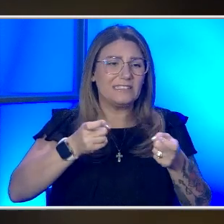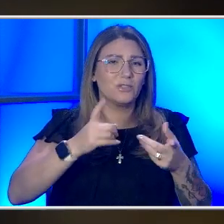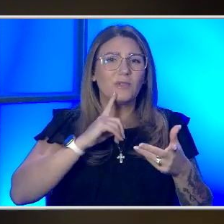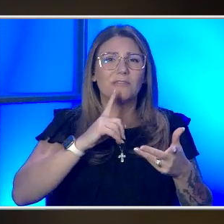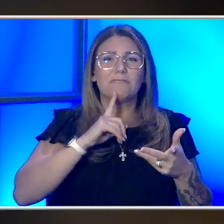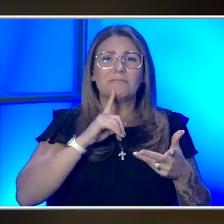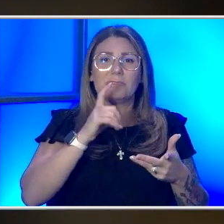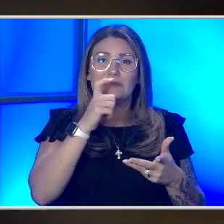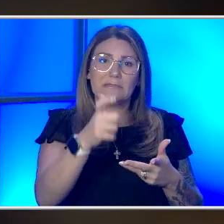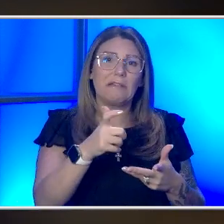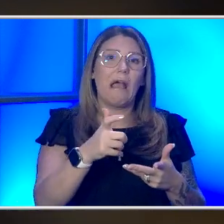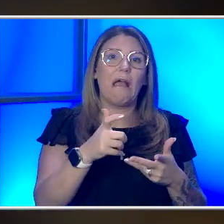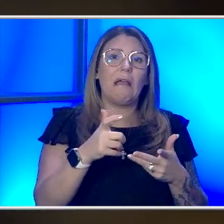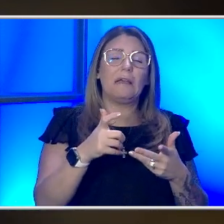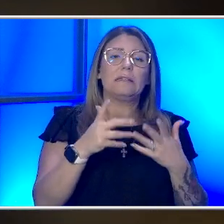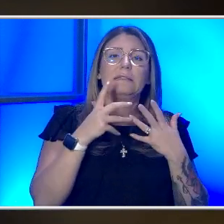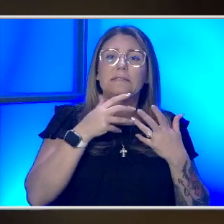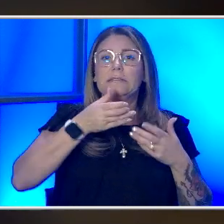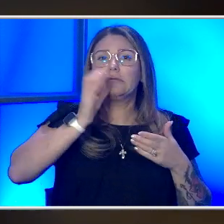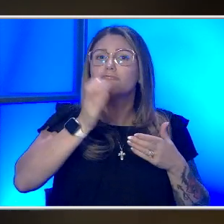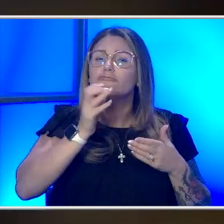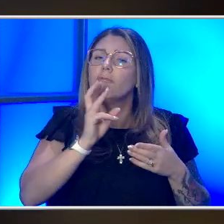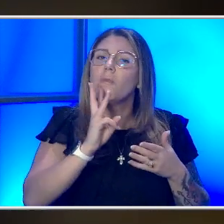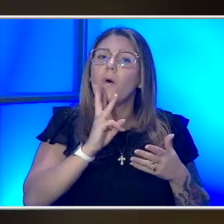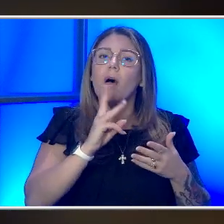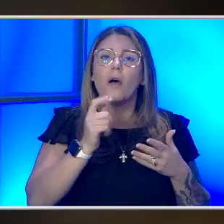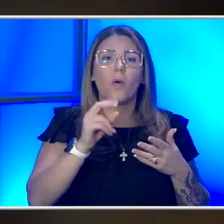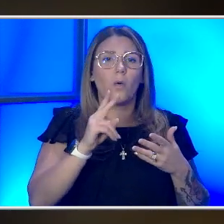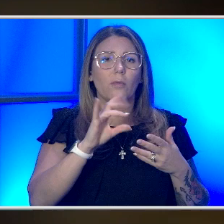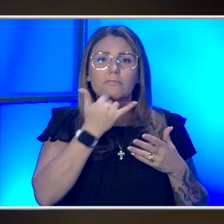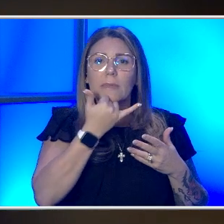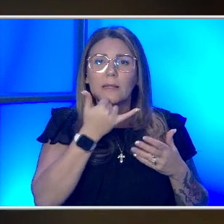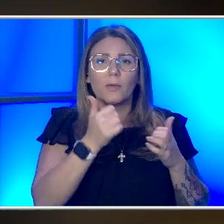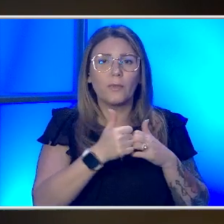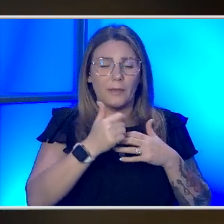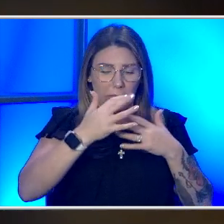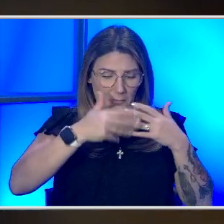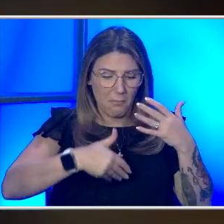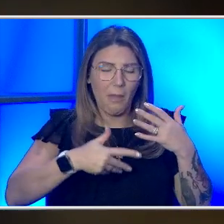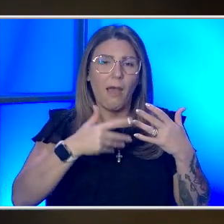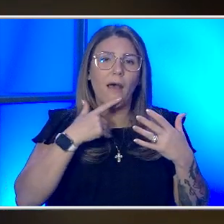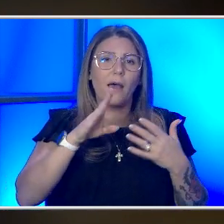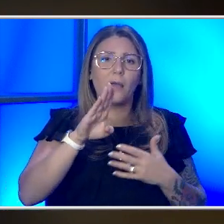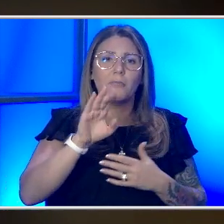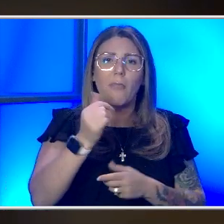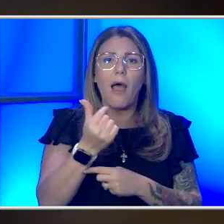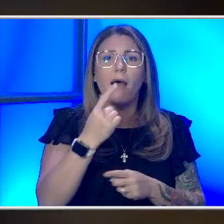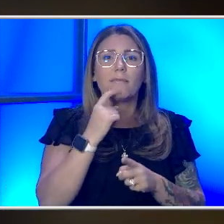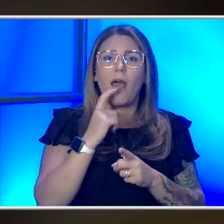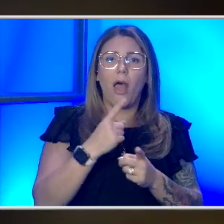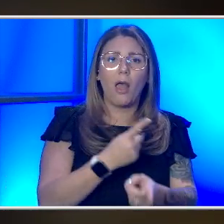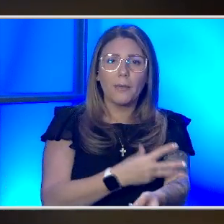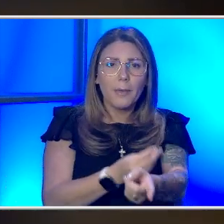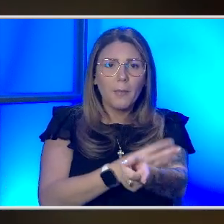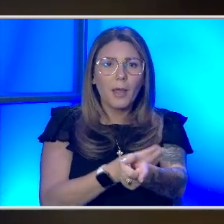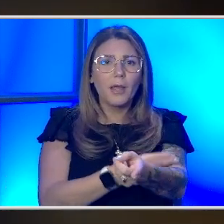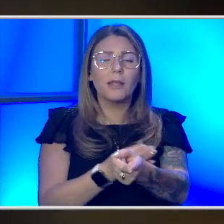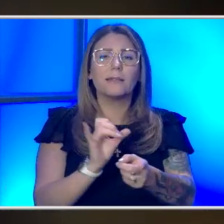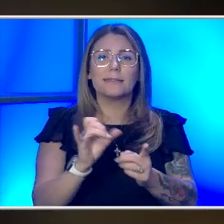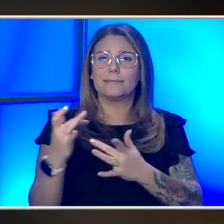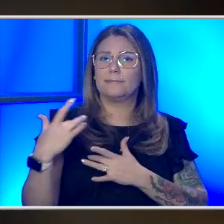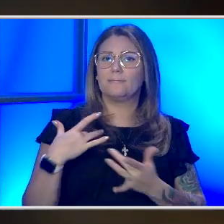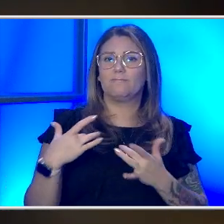maybe something malfunctioned with the blood bag and the blood wasn't pooling like it normally does. That happens